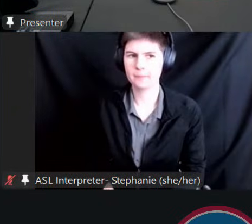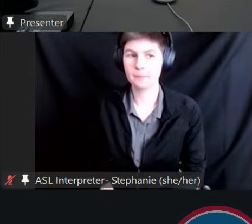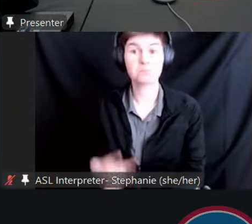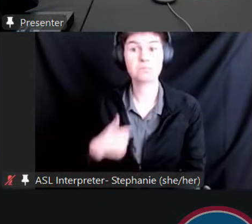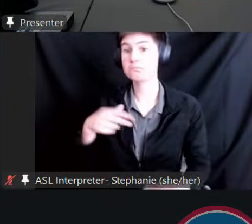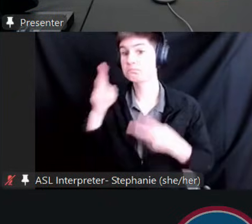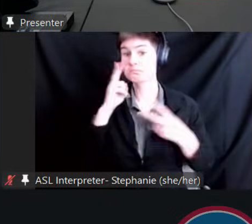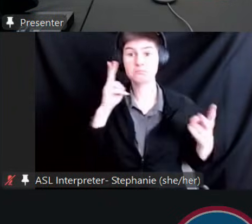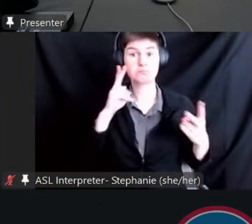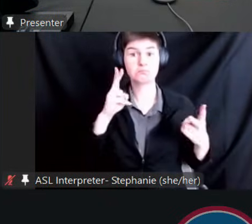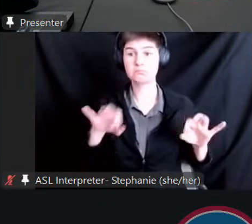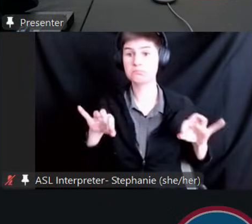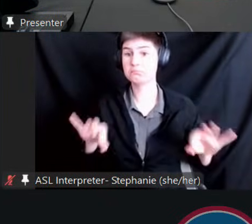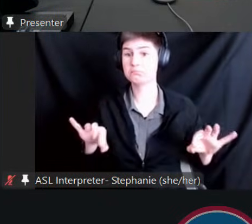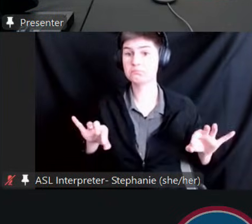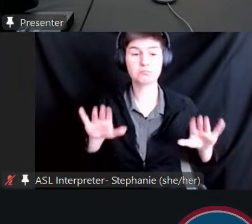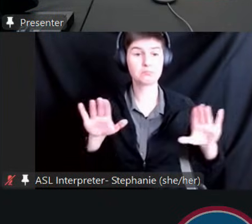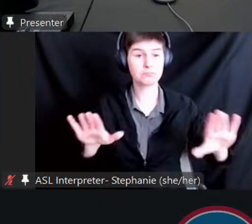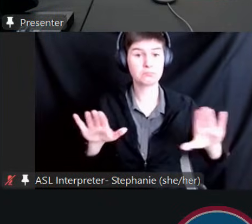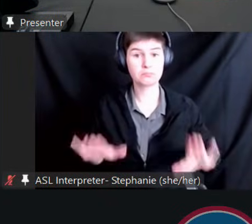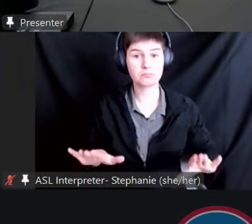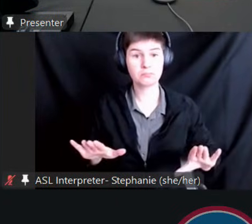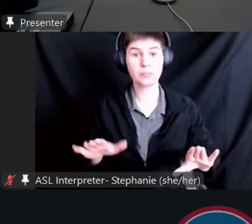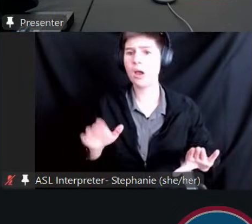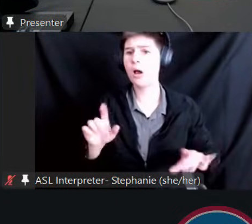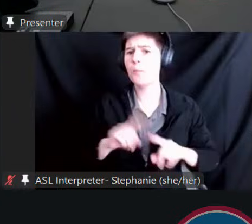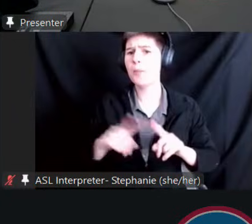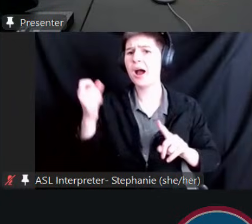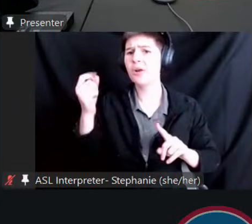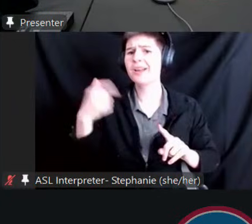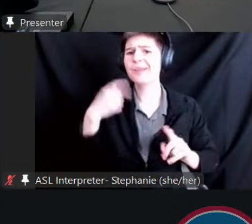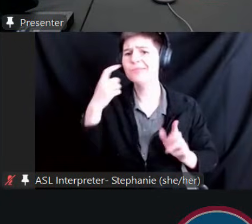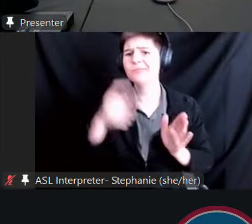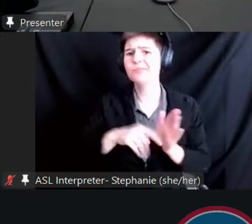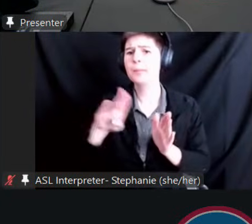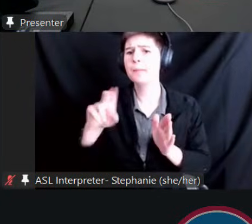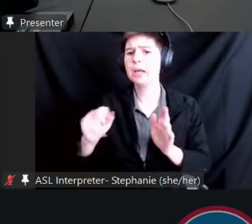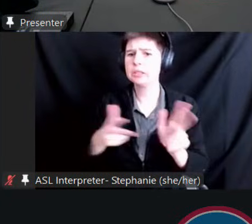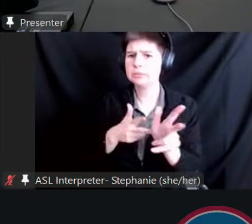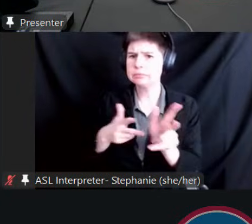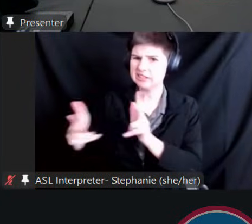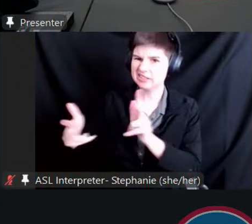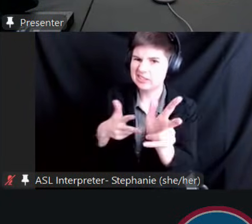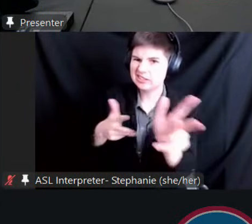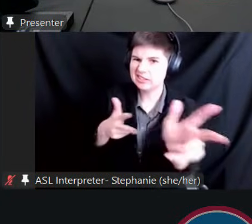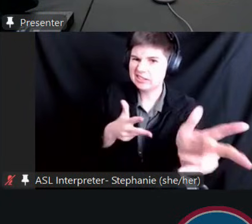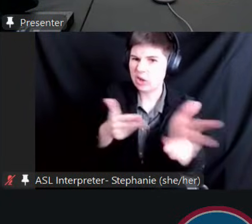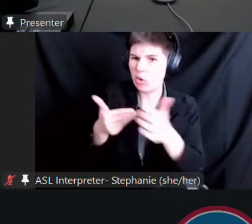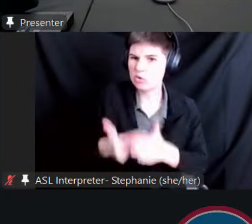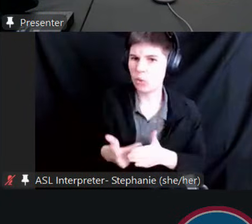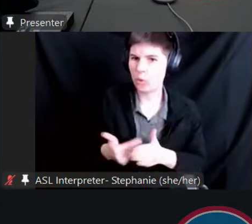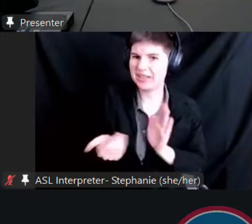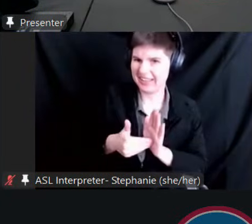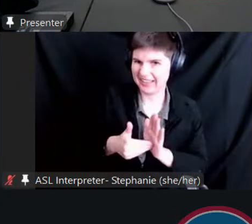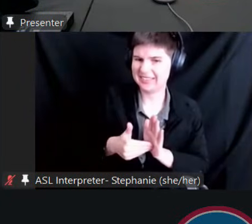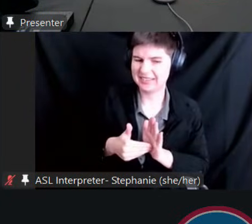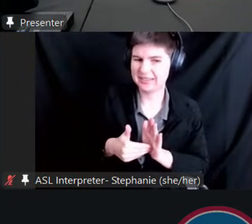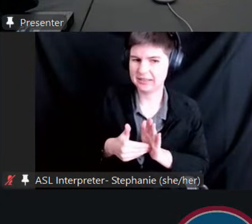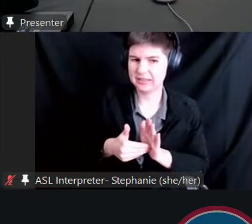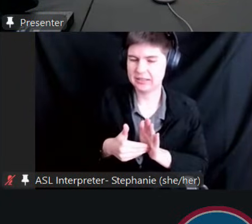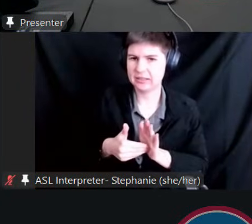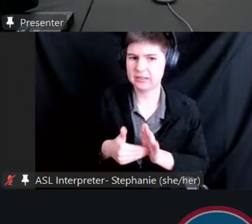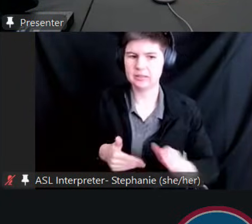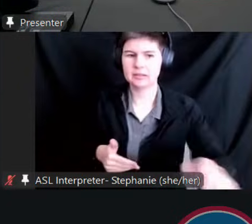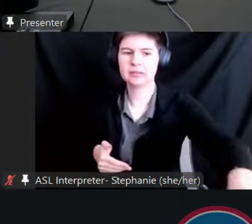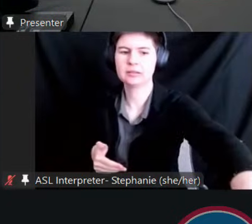of started to see the return of like bunching again. But if it's coming at enough of a rate and then also just going